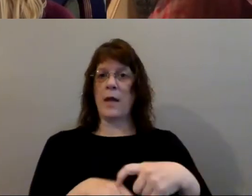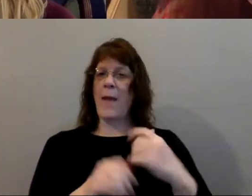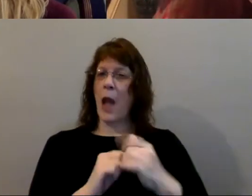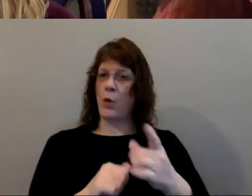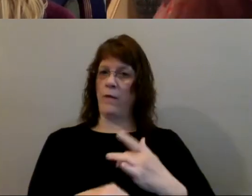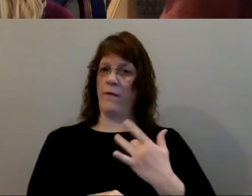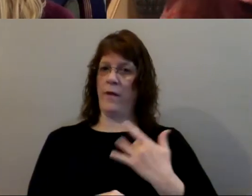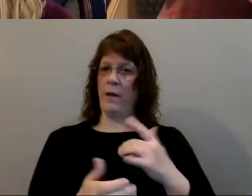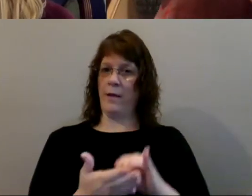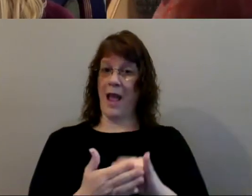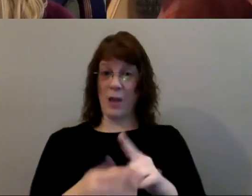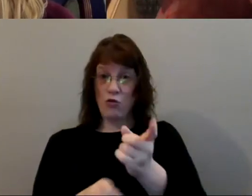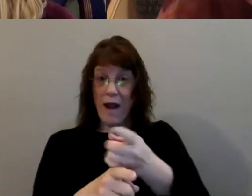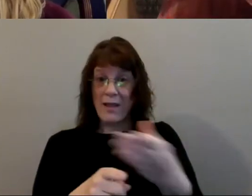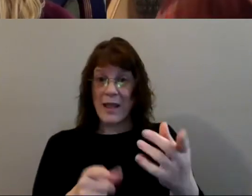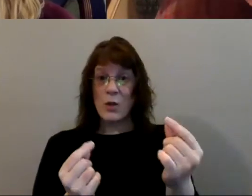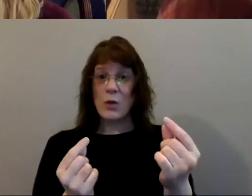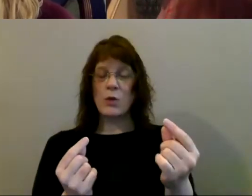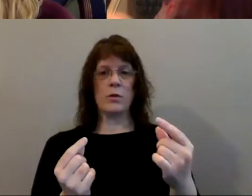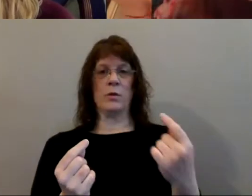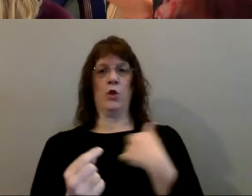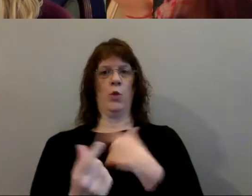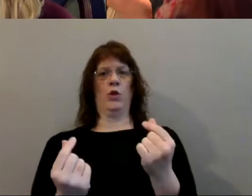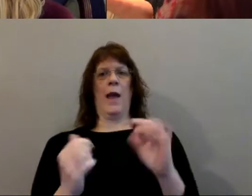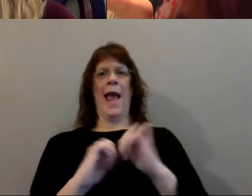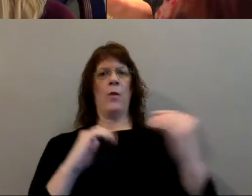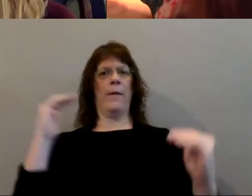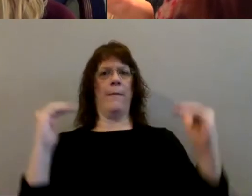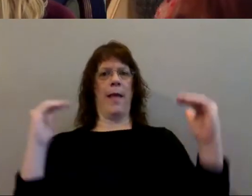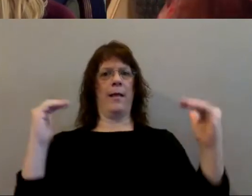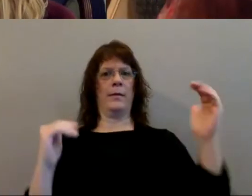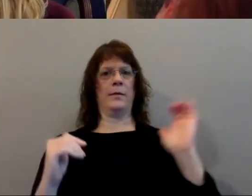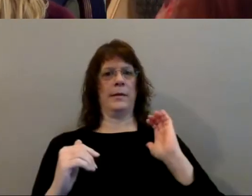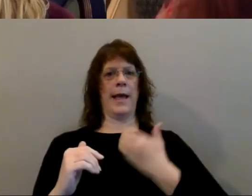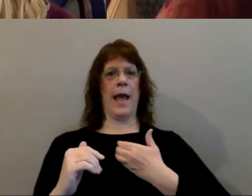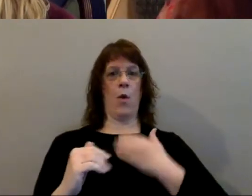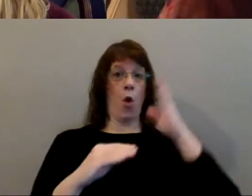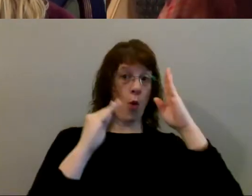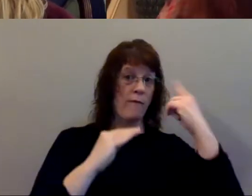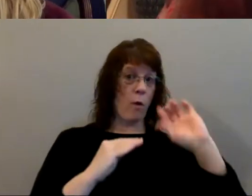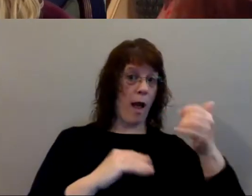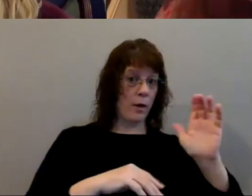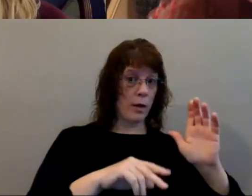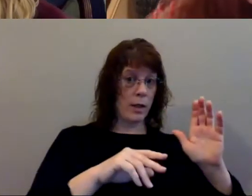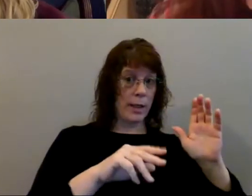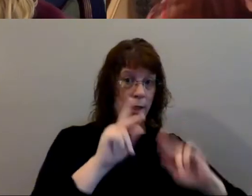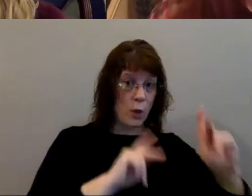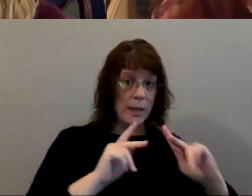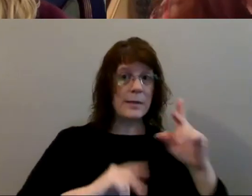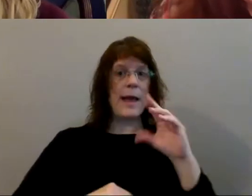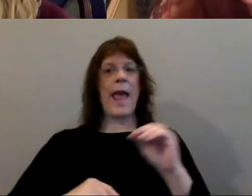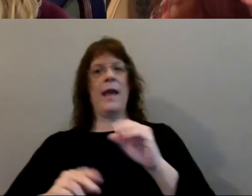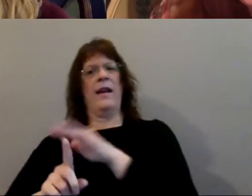like, what do you think, is that the right thing to do? Or like, what should we do? How do we balance our like worry for other humans and like environmental